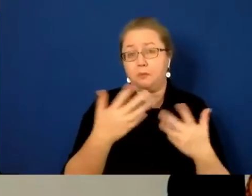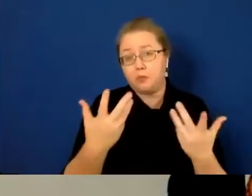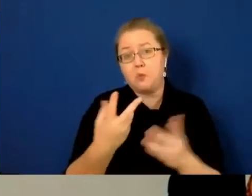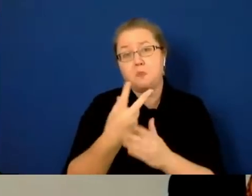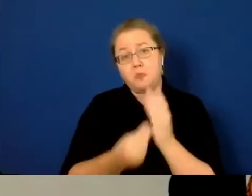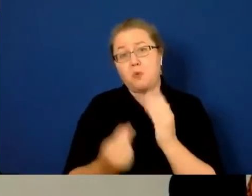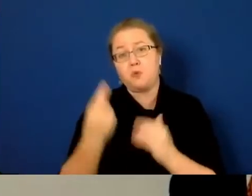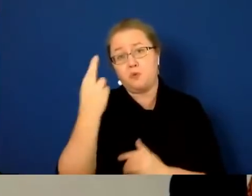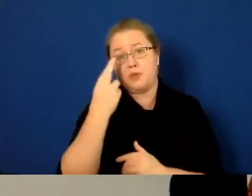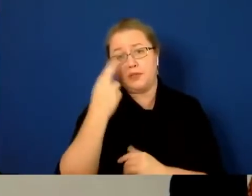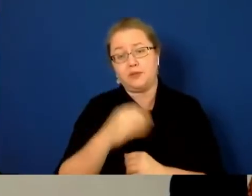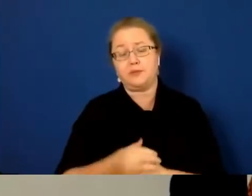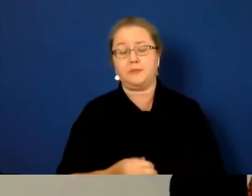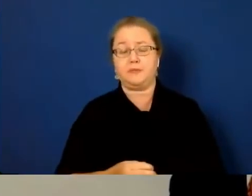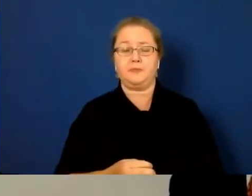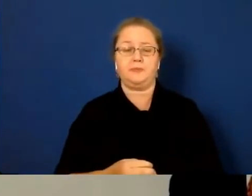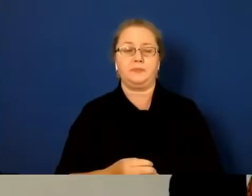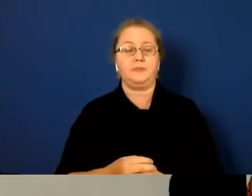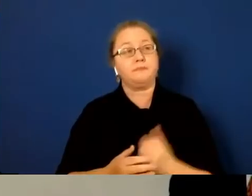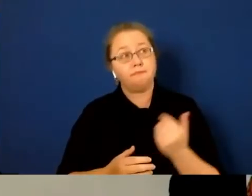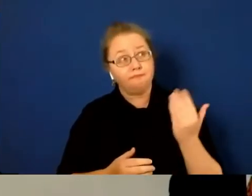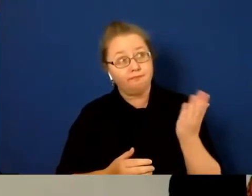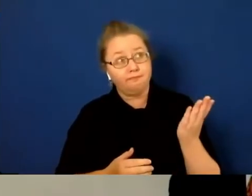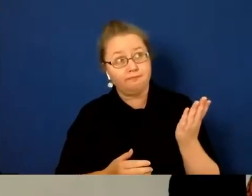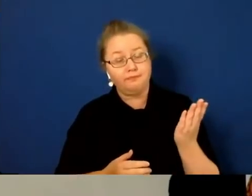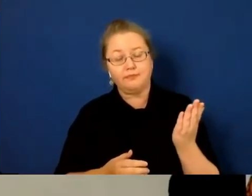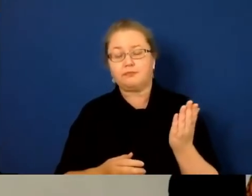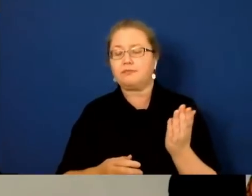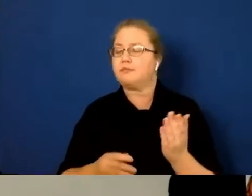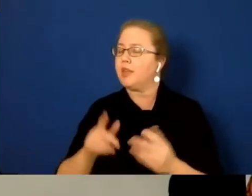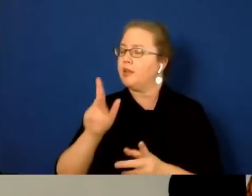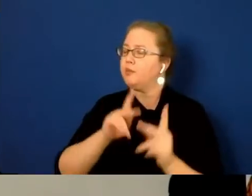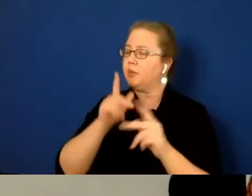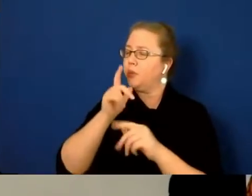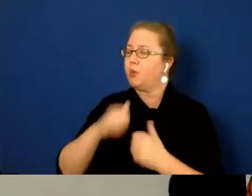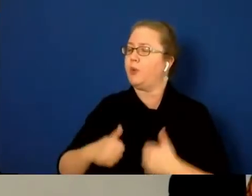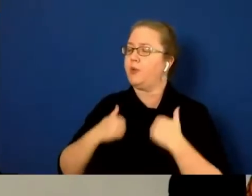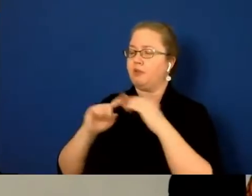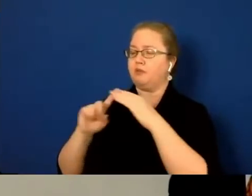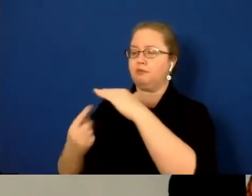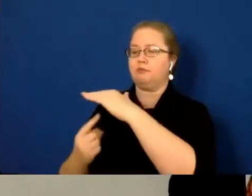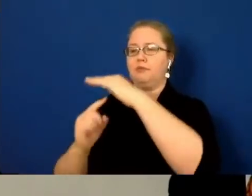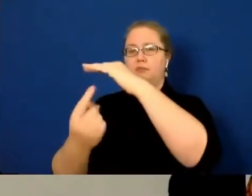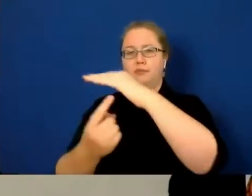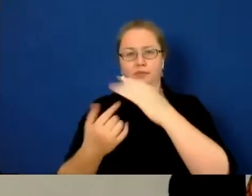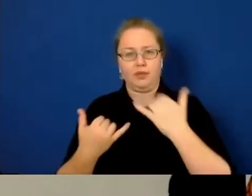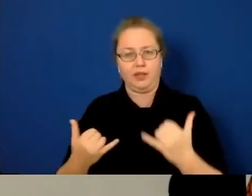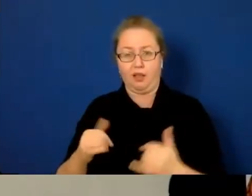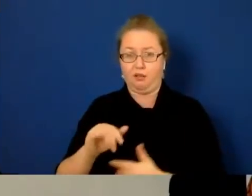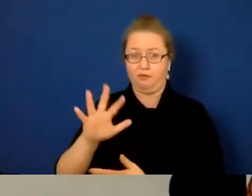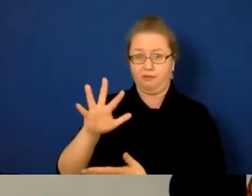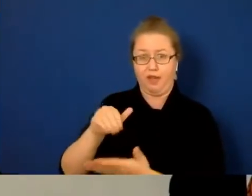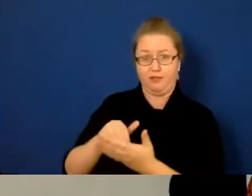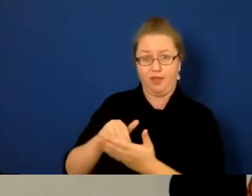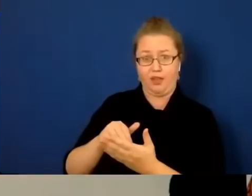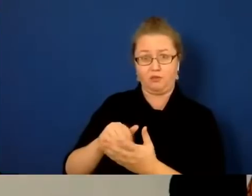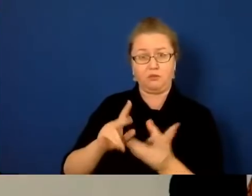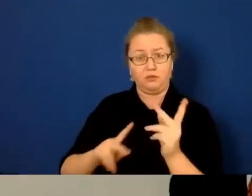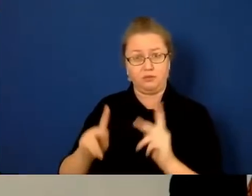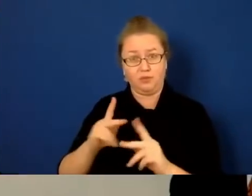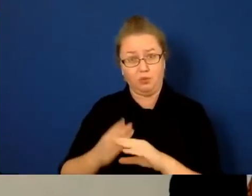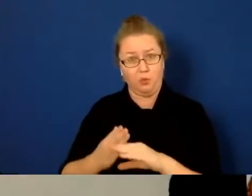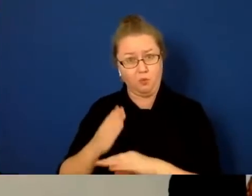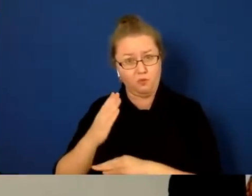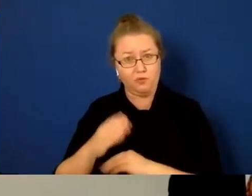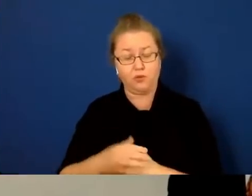from across the health sector have, and we need to support them and supplement them because we need more